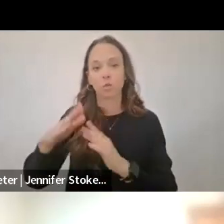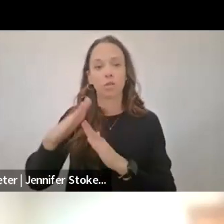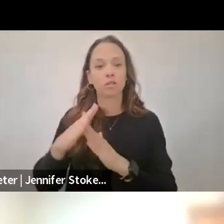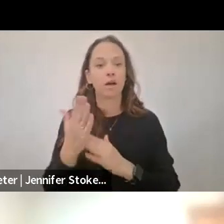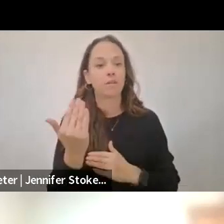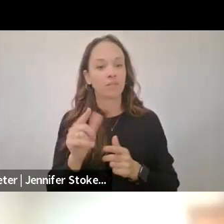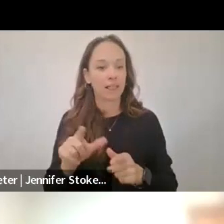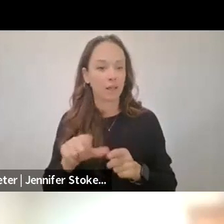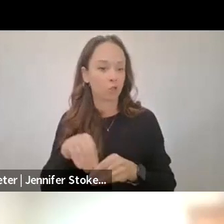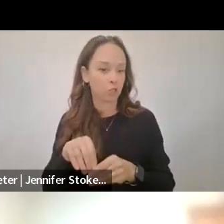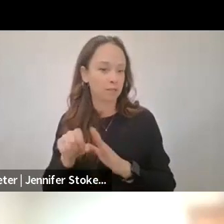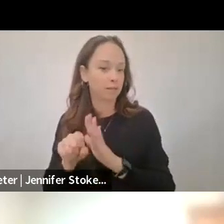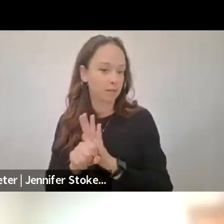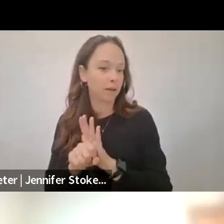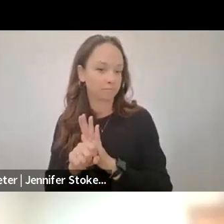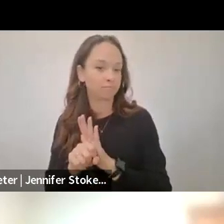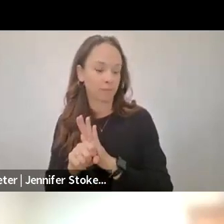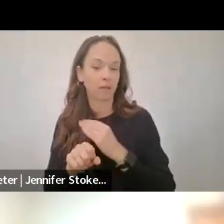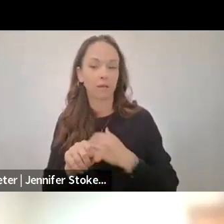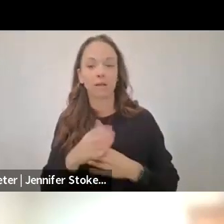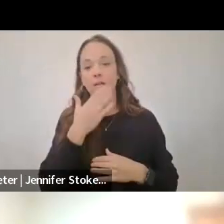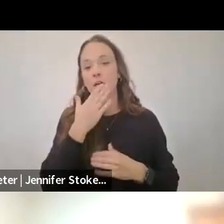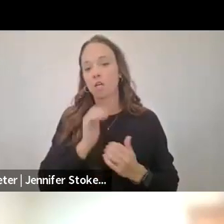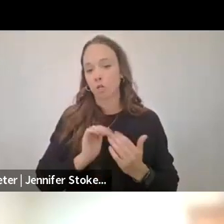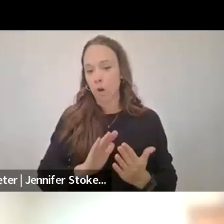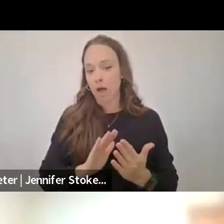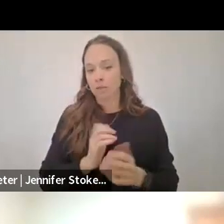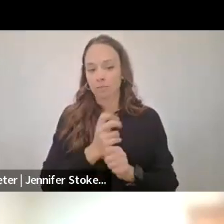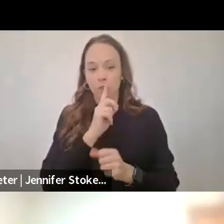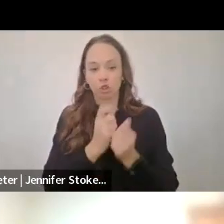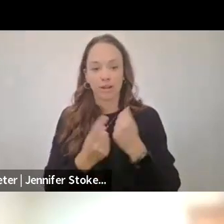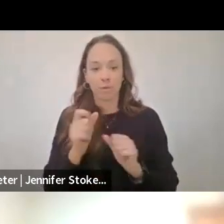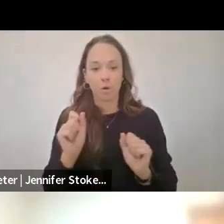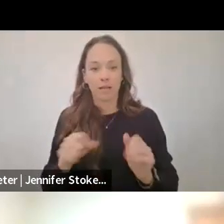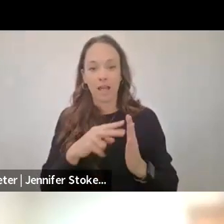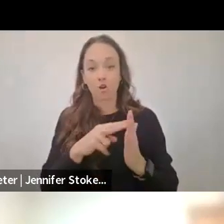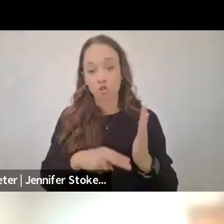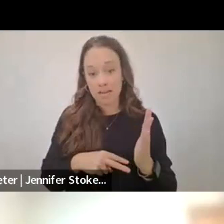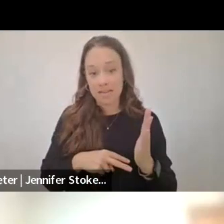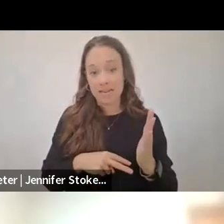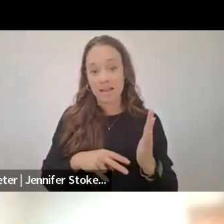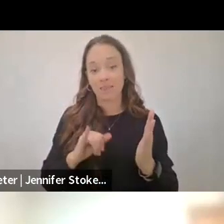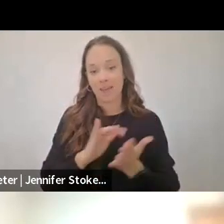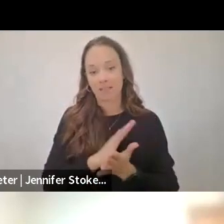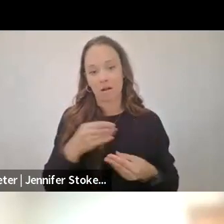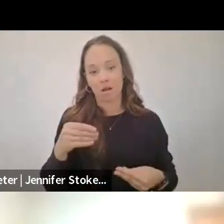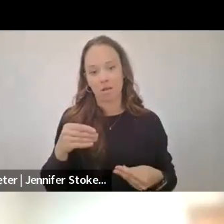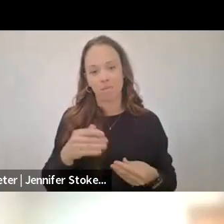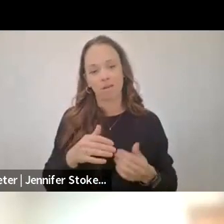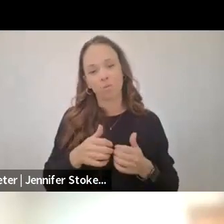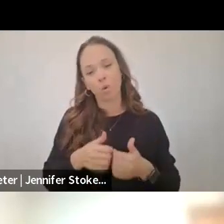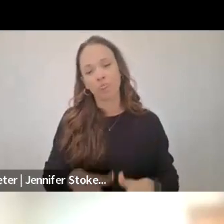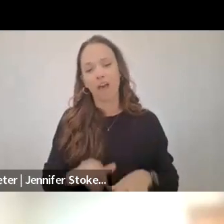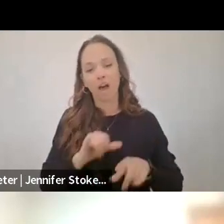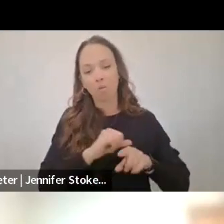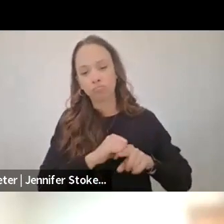Mexico. So that's a good practice, just so that everybody is able to read a document free of jargon, because we know that there's a variety